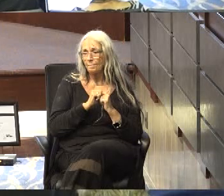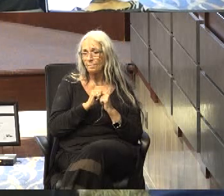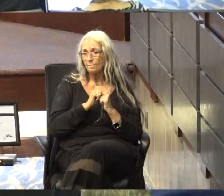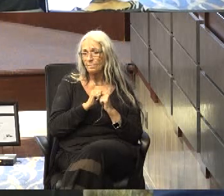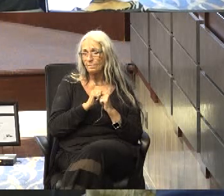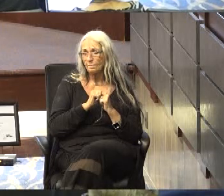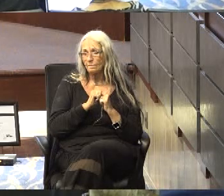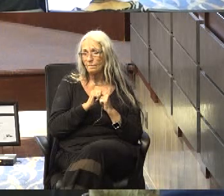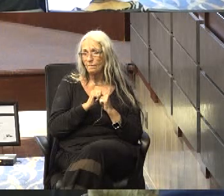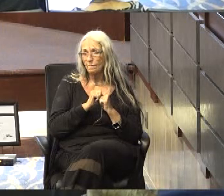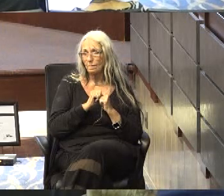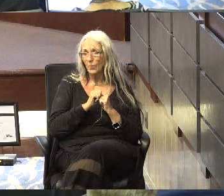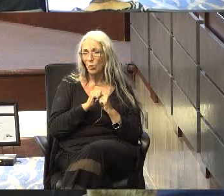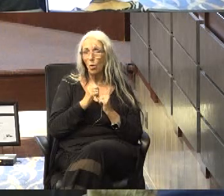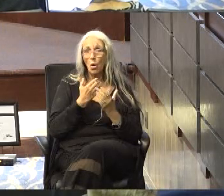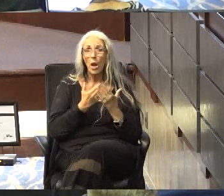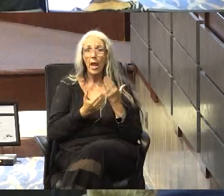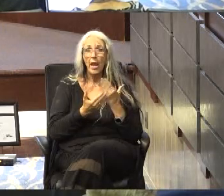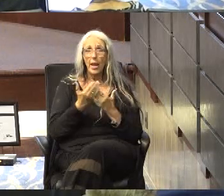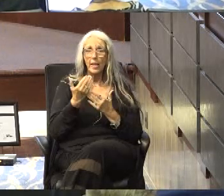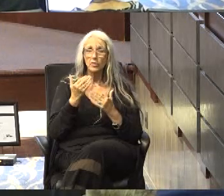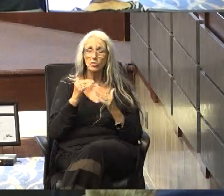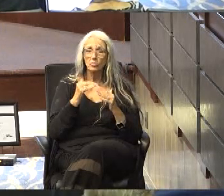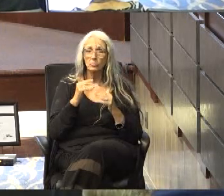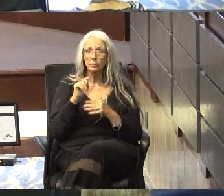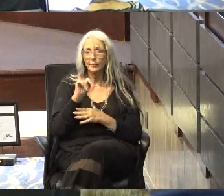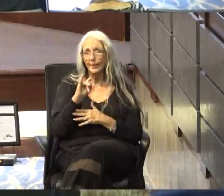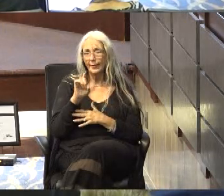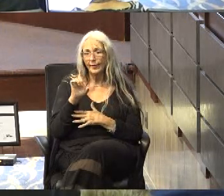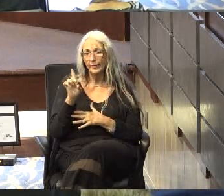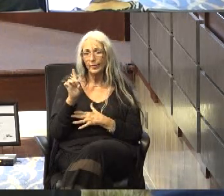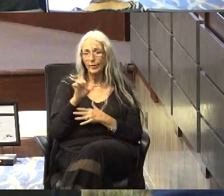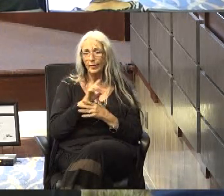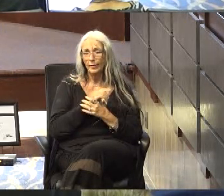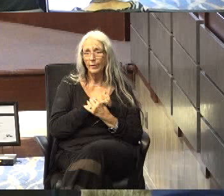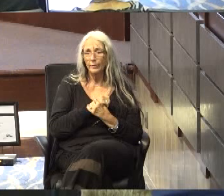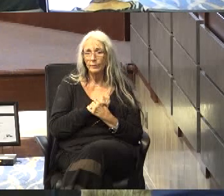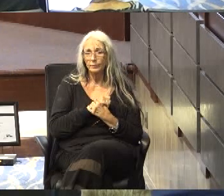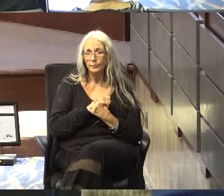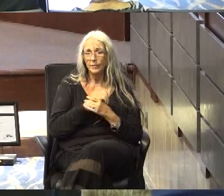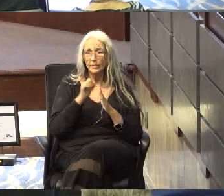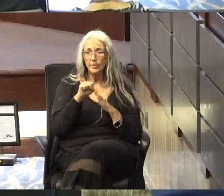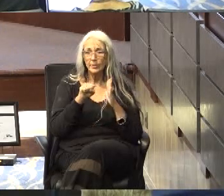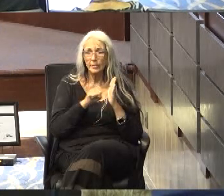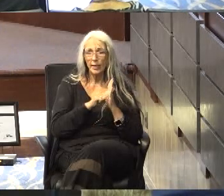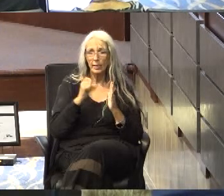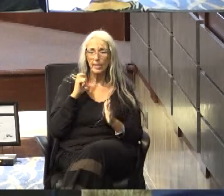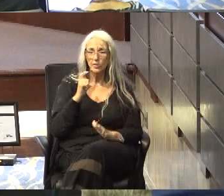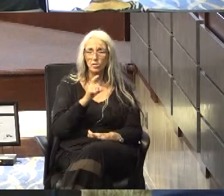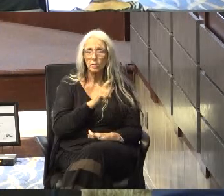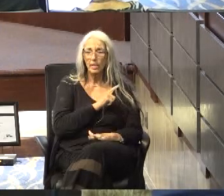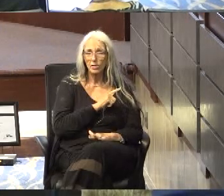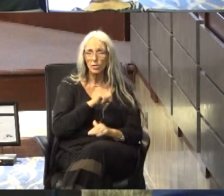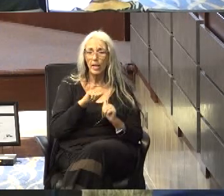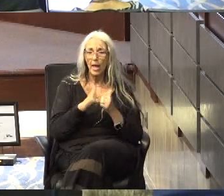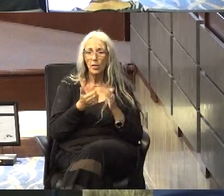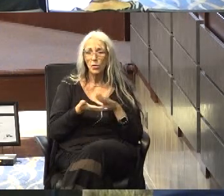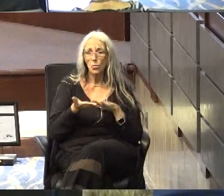And our hands are tied a lot by the state, I say they're tied completely by the state legislature and how we have to run